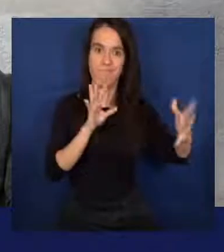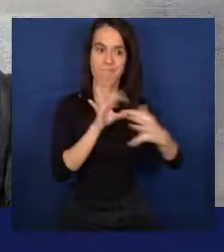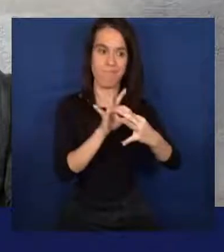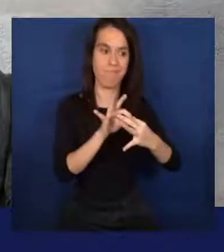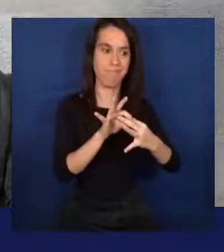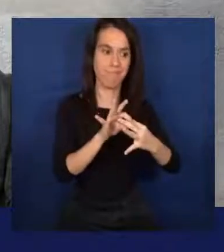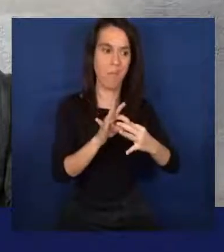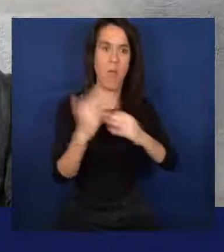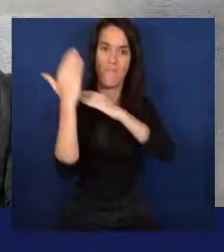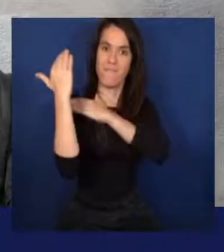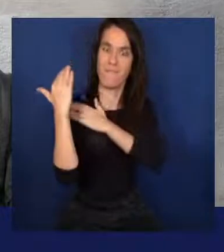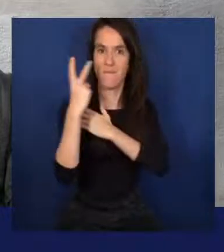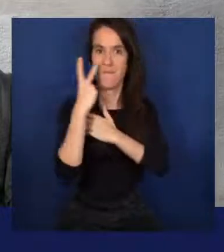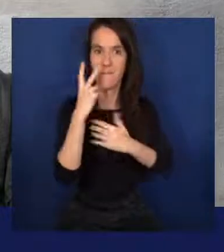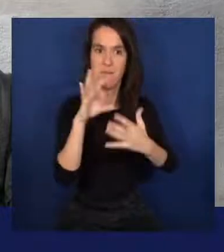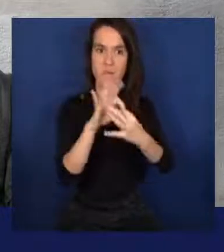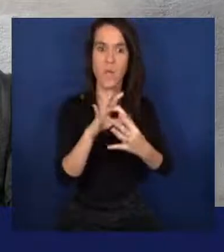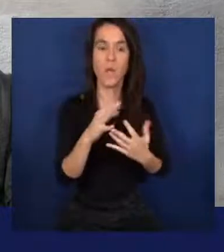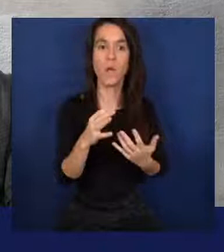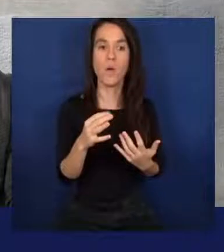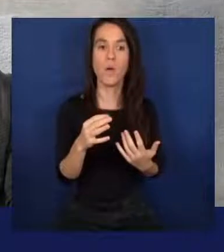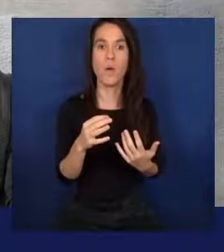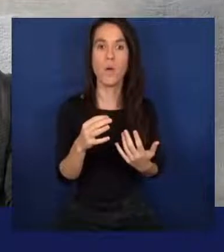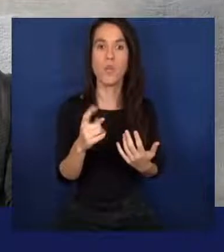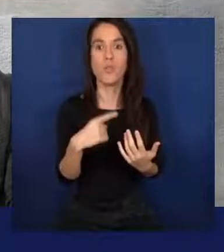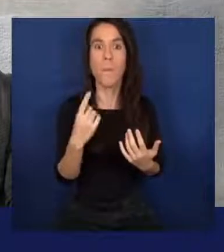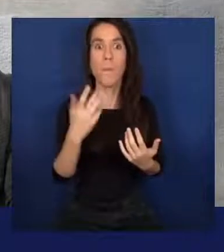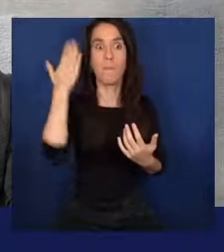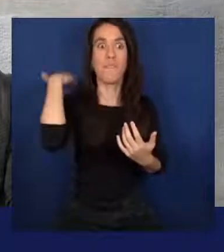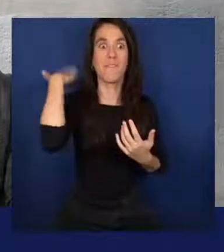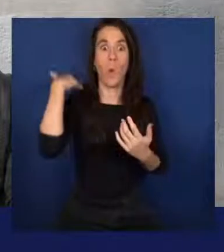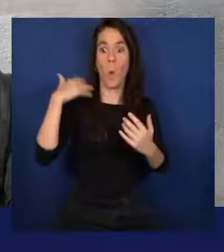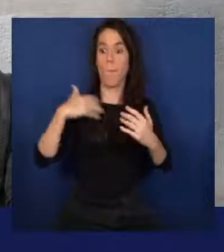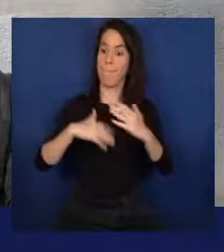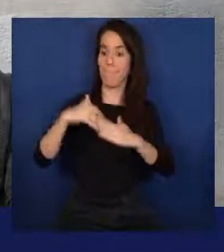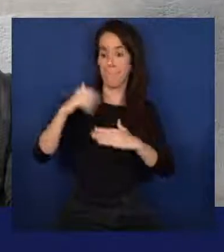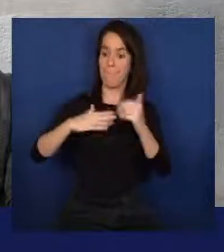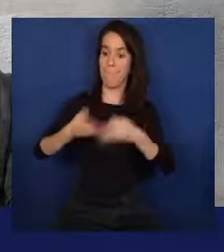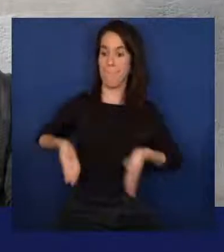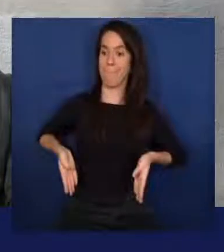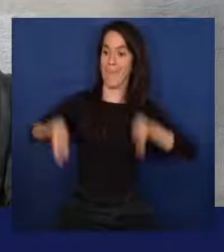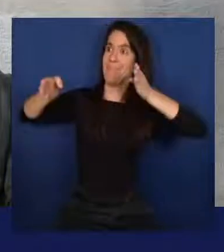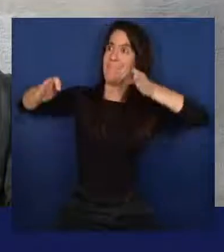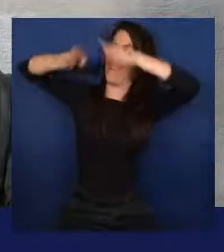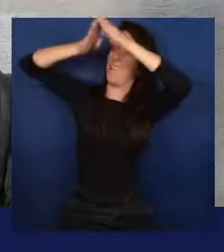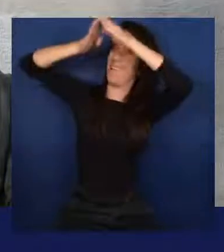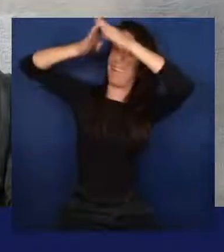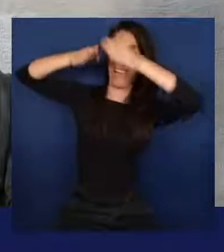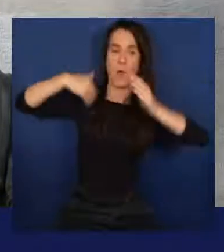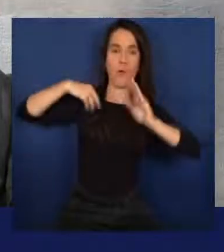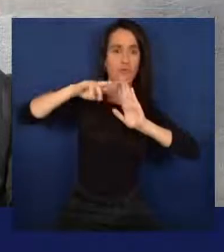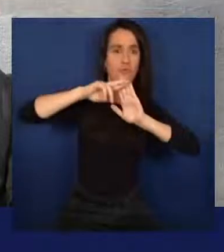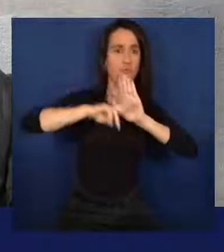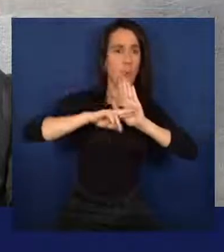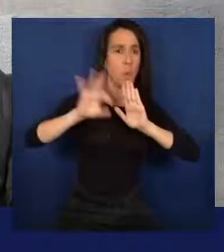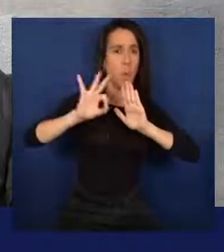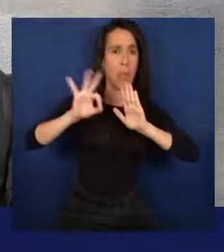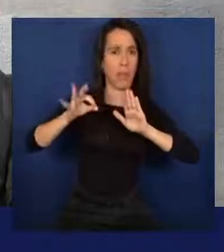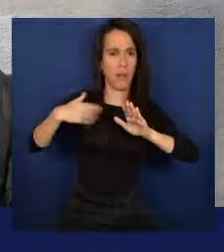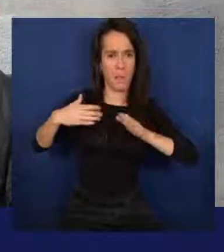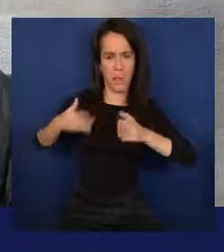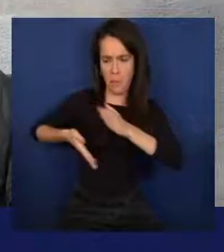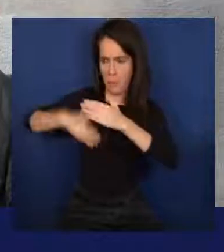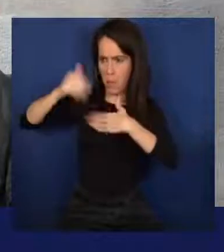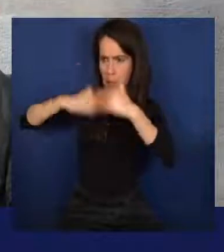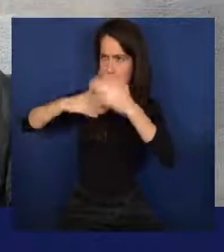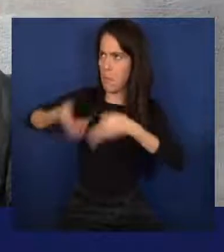right? And you know, we didn't start out with rules for buildings. We just got to a point in sophistication of buildings where falling down had serious